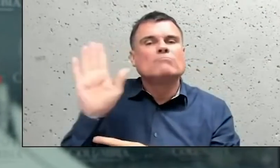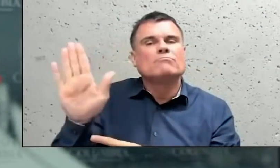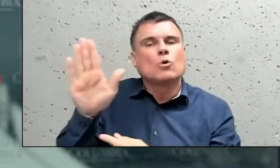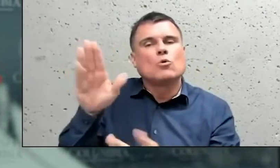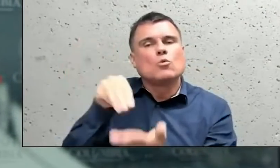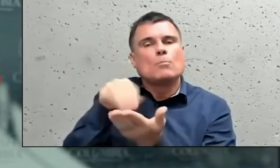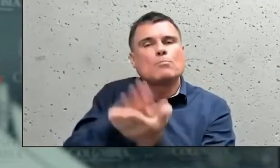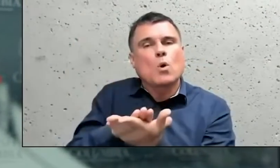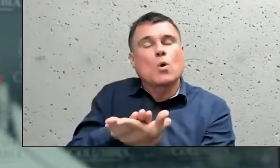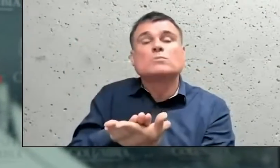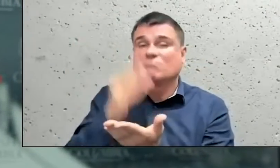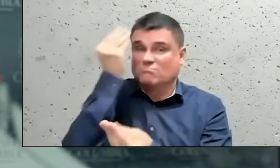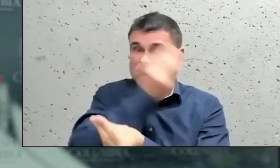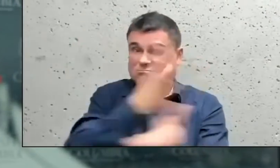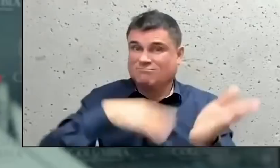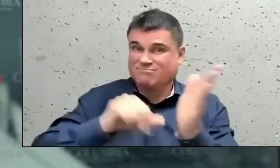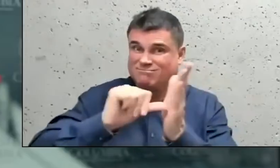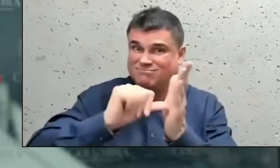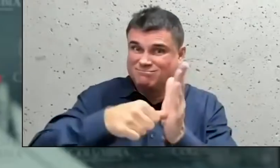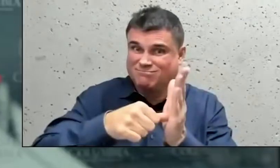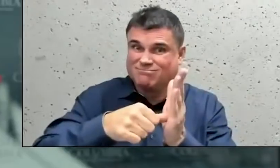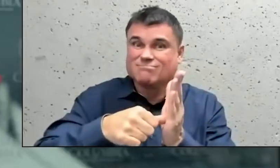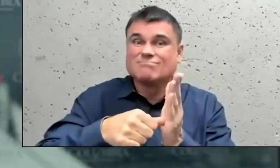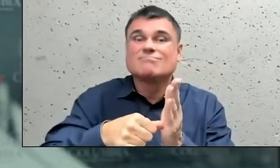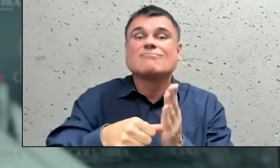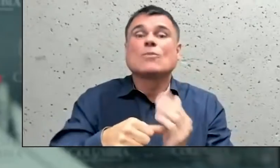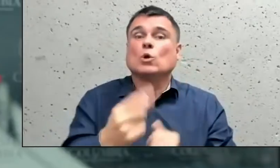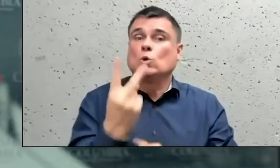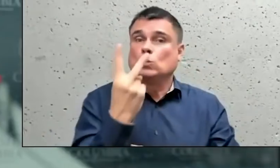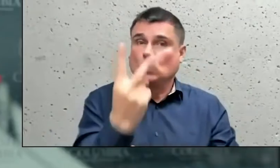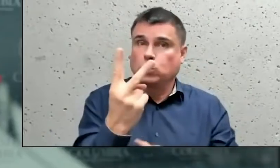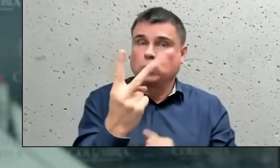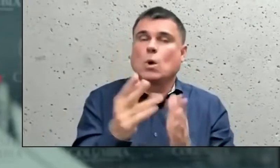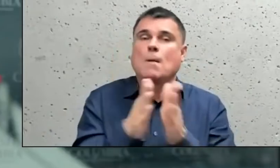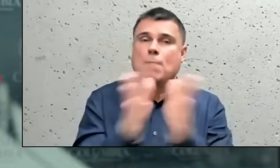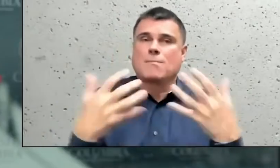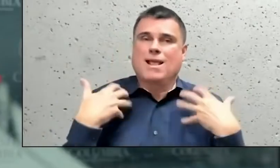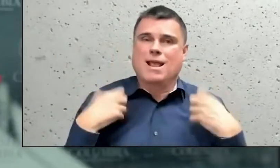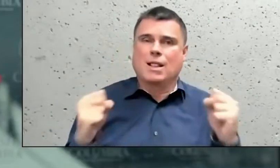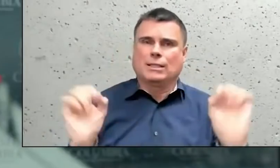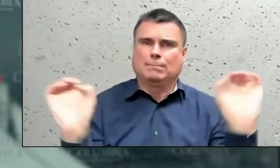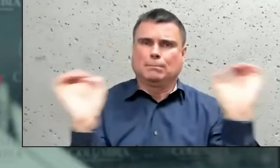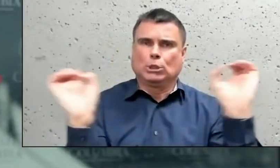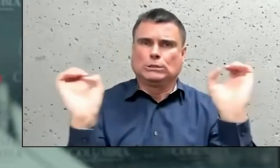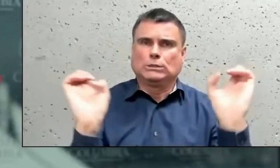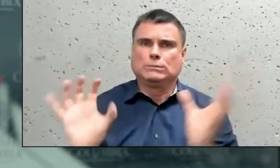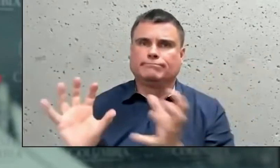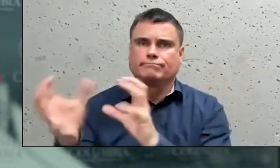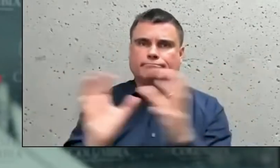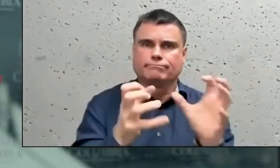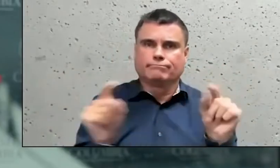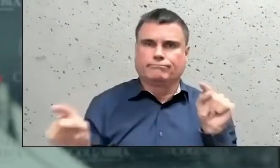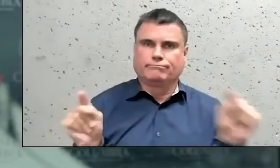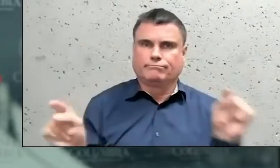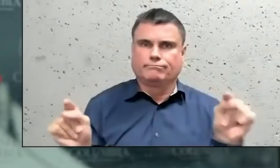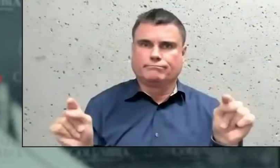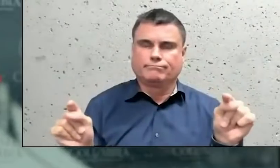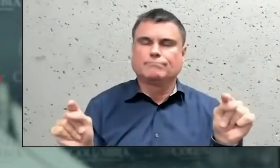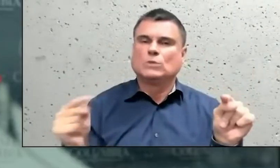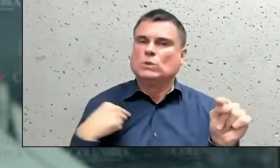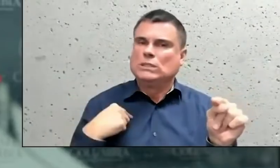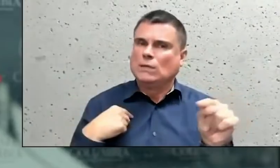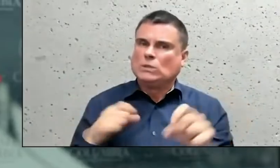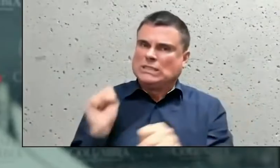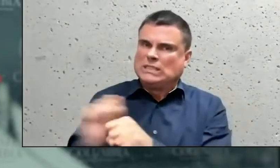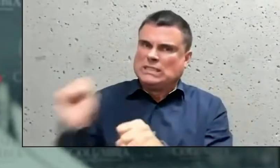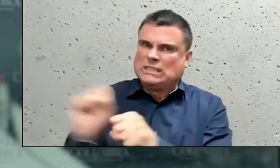emergencies, that the need to build a comprehensive system of mental health and addictions care in BC is, to say the least, more important than ever. And